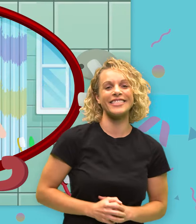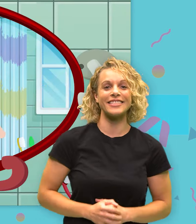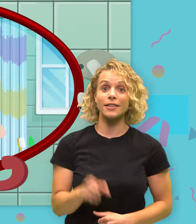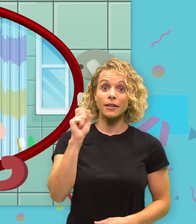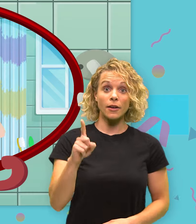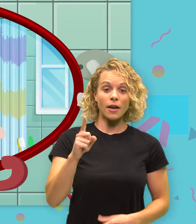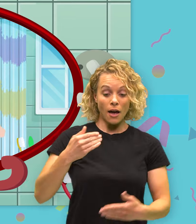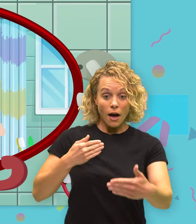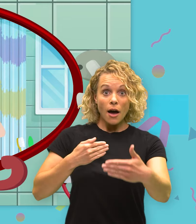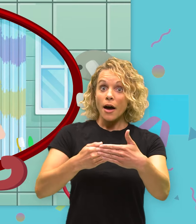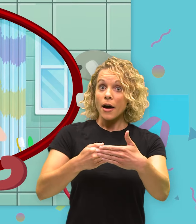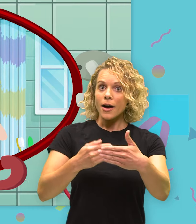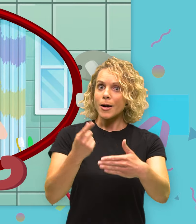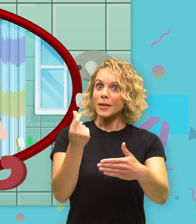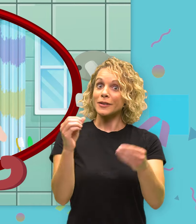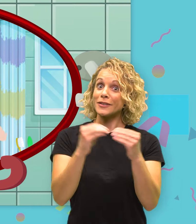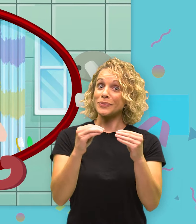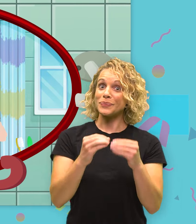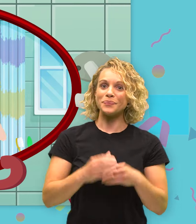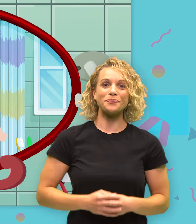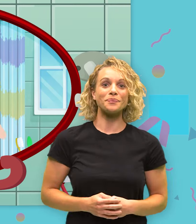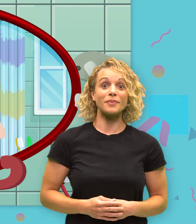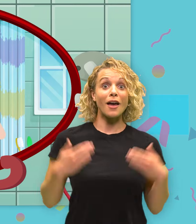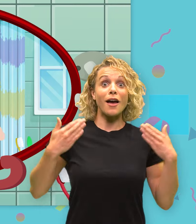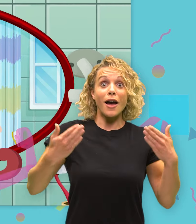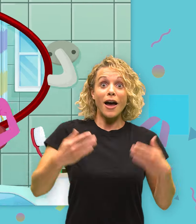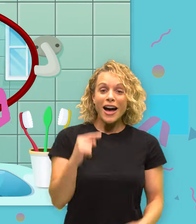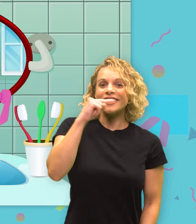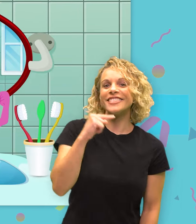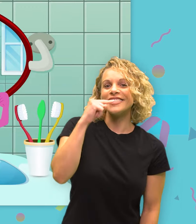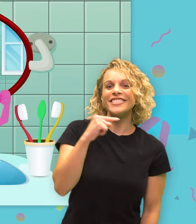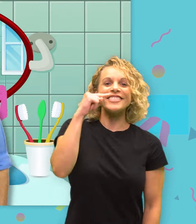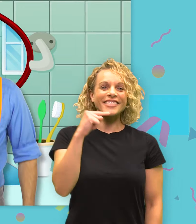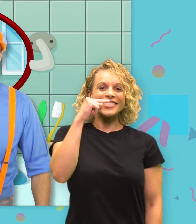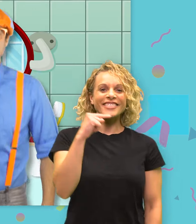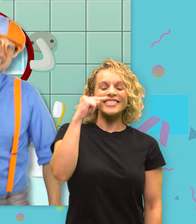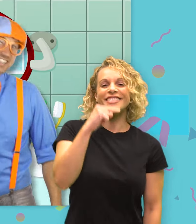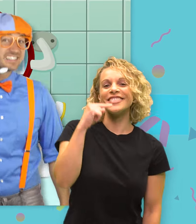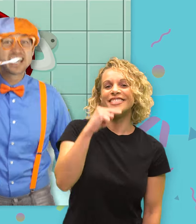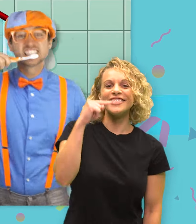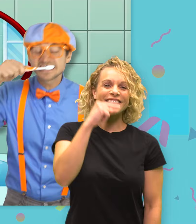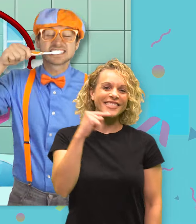Okay, we're halfway there, a little bit longer. Let's make some more circles,